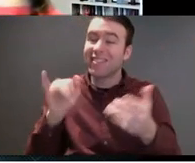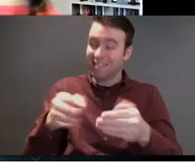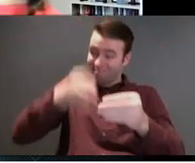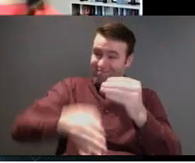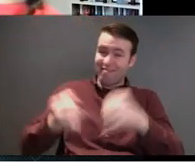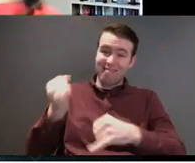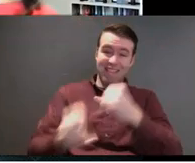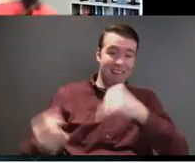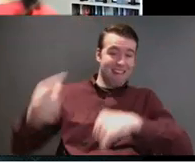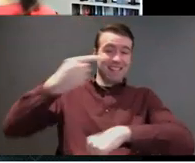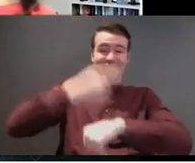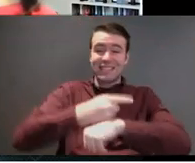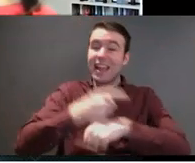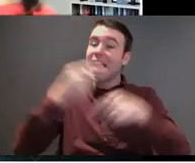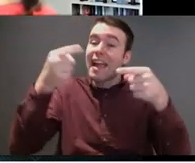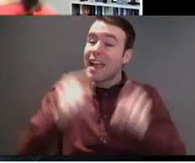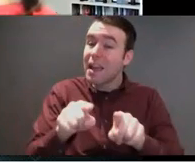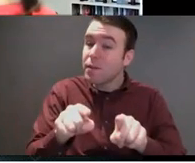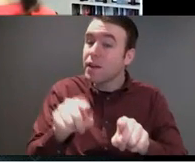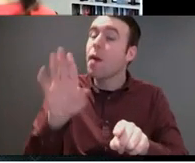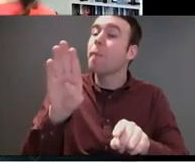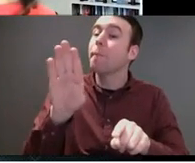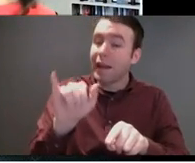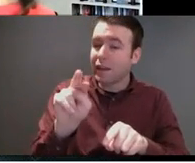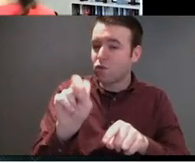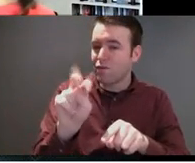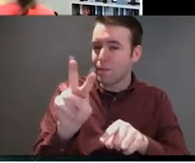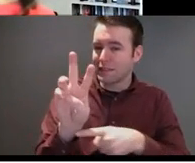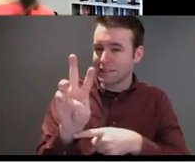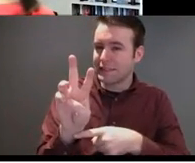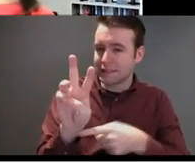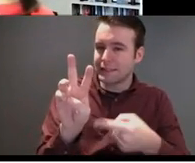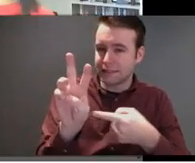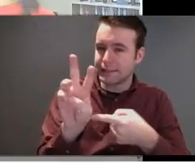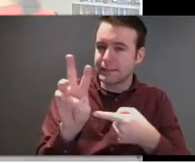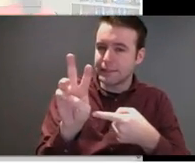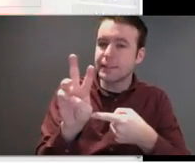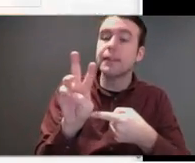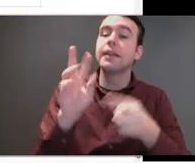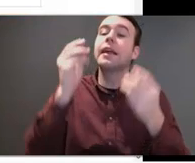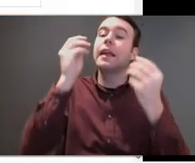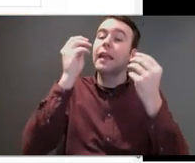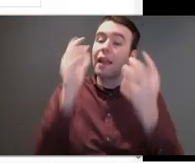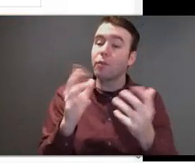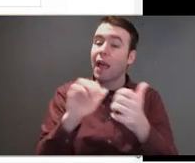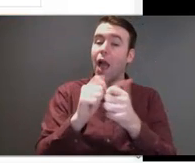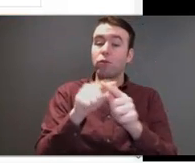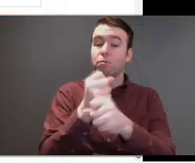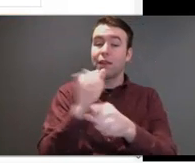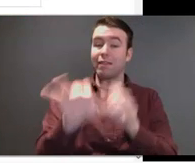learning, that needs to happen by November 6th. And information on how to make that